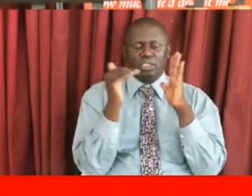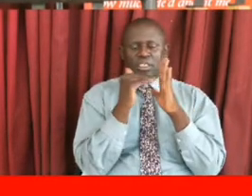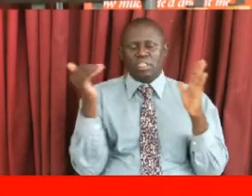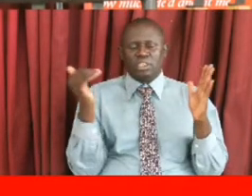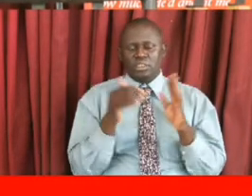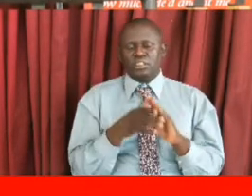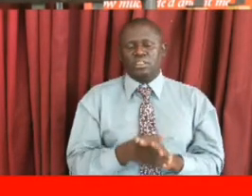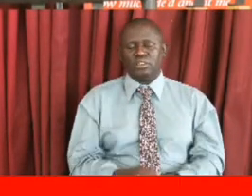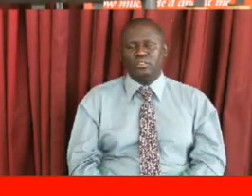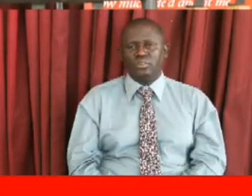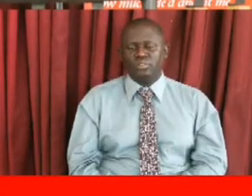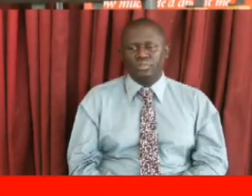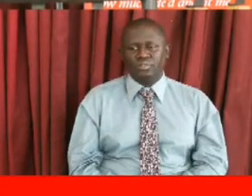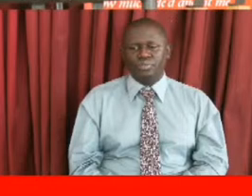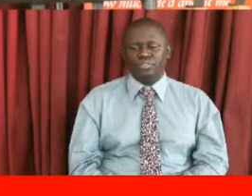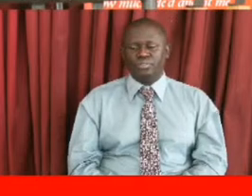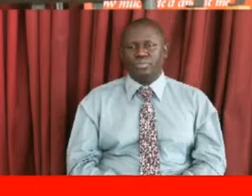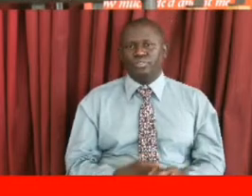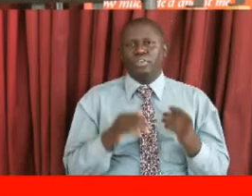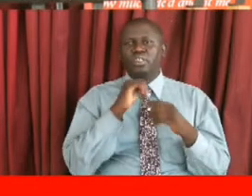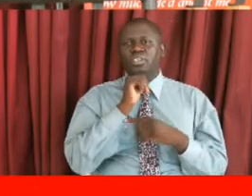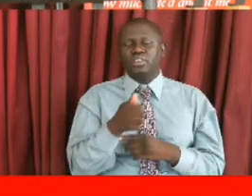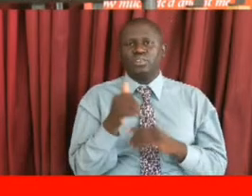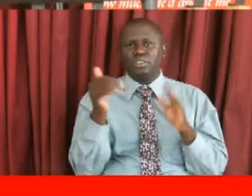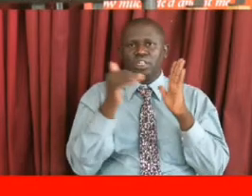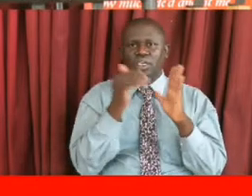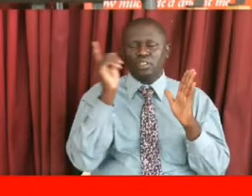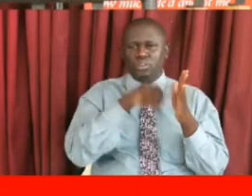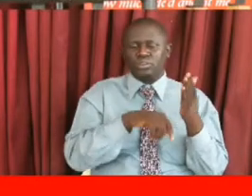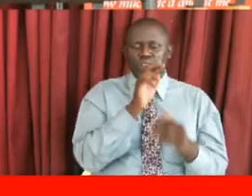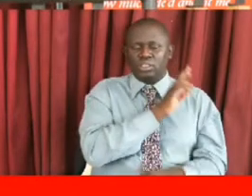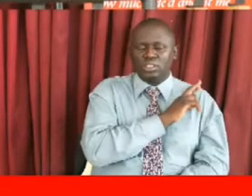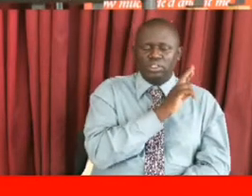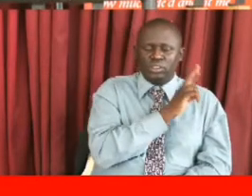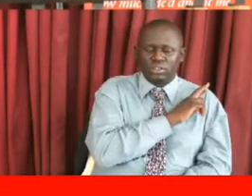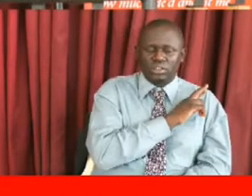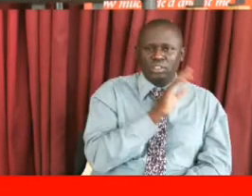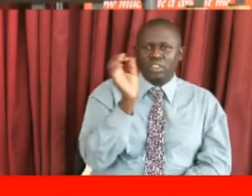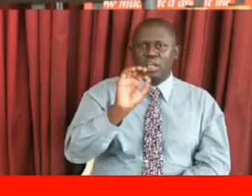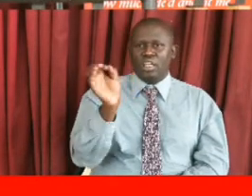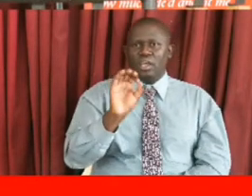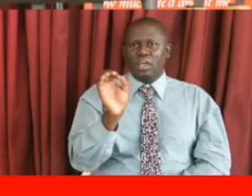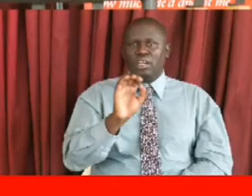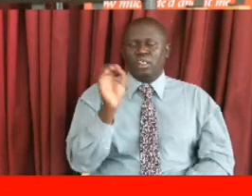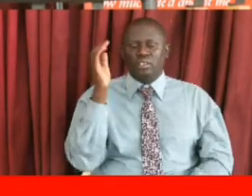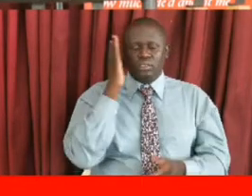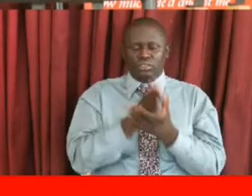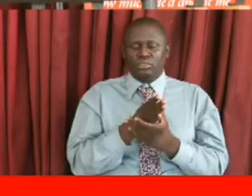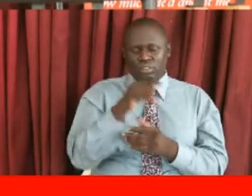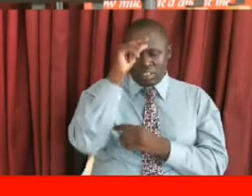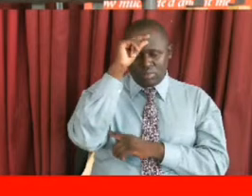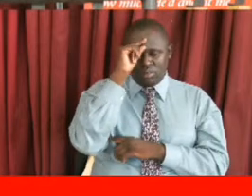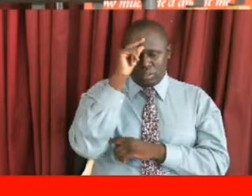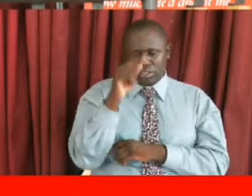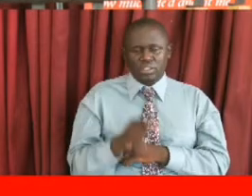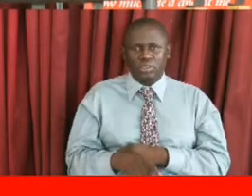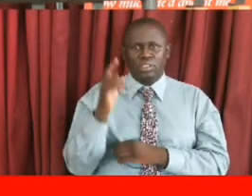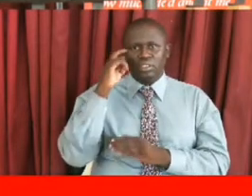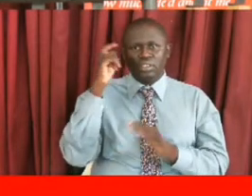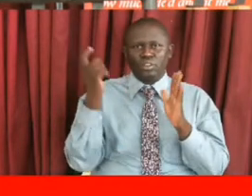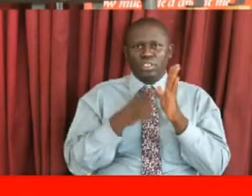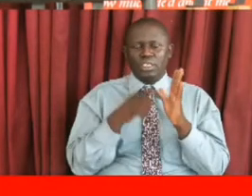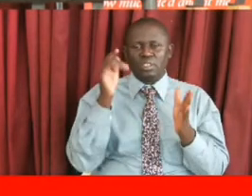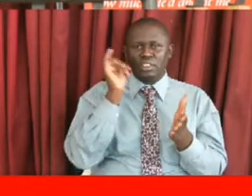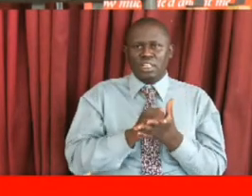against it isn't against the denomination the government recognizes that